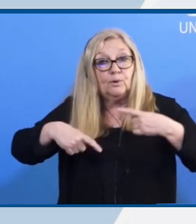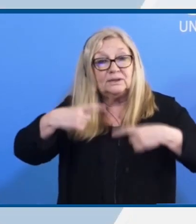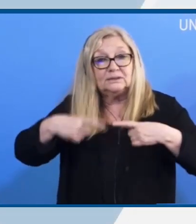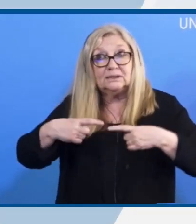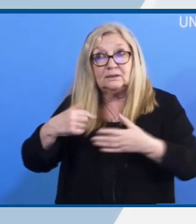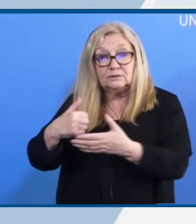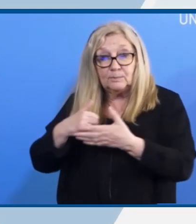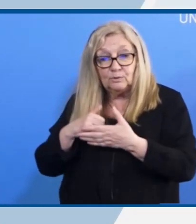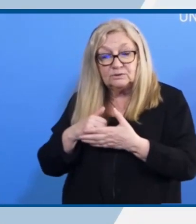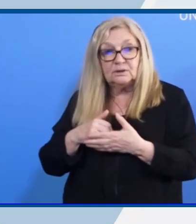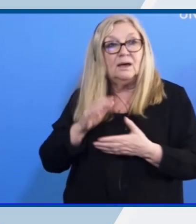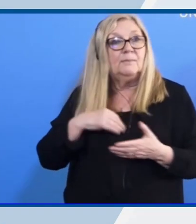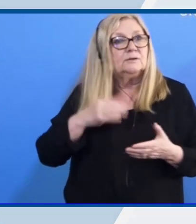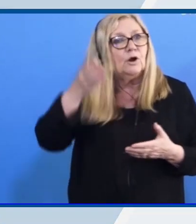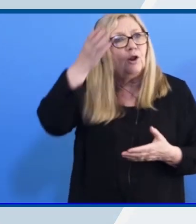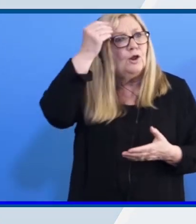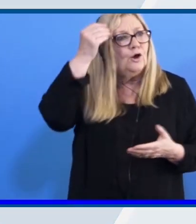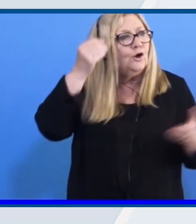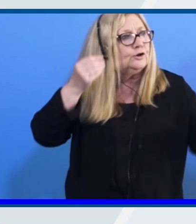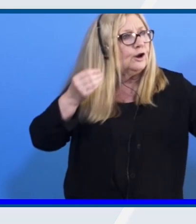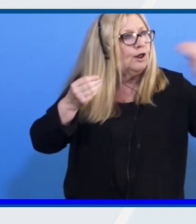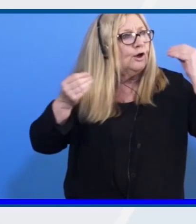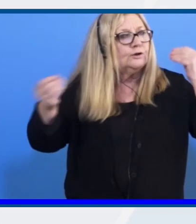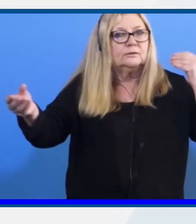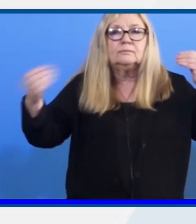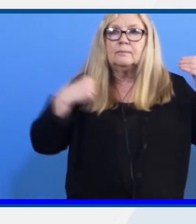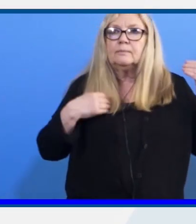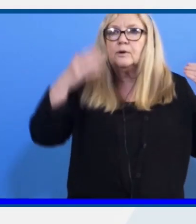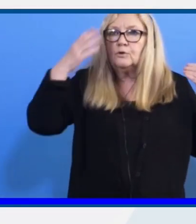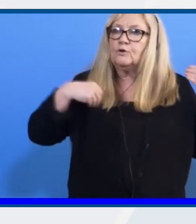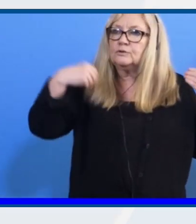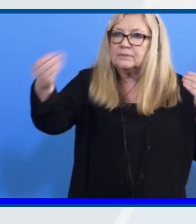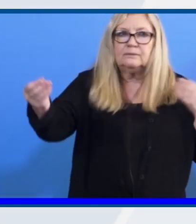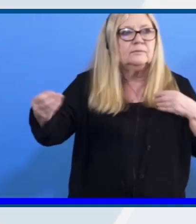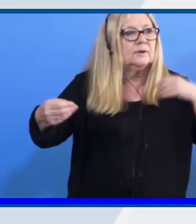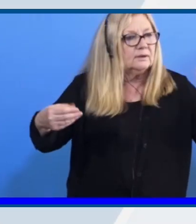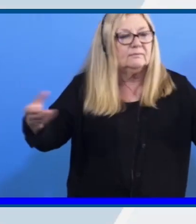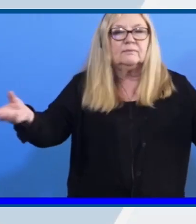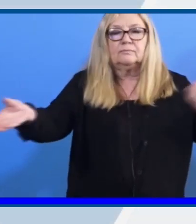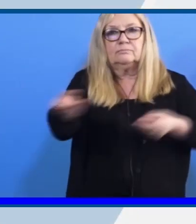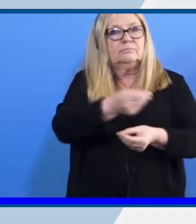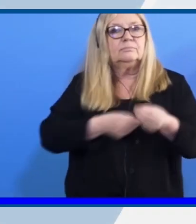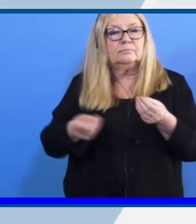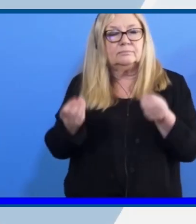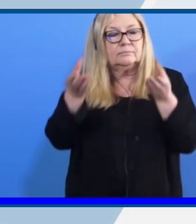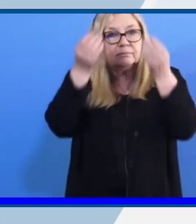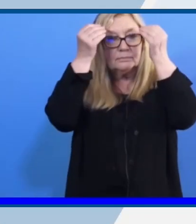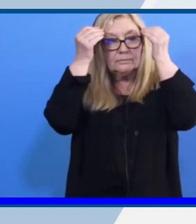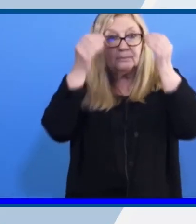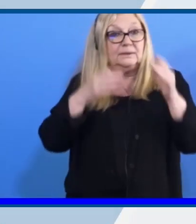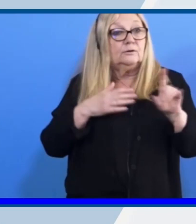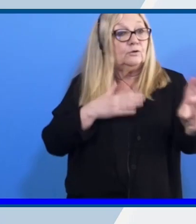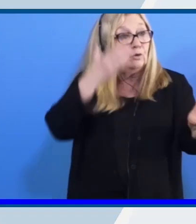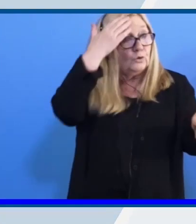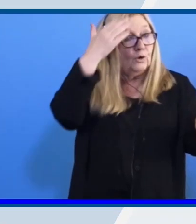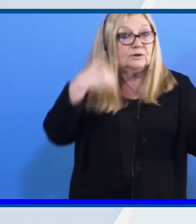other, exchanges best practice and successful experiences, and consequently for multiplying knowledge and